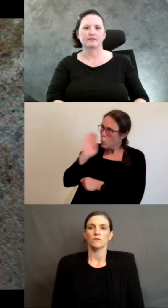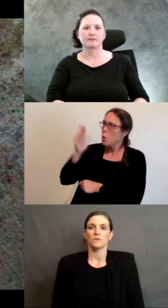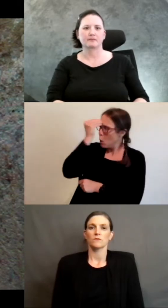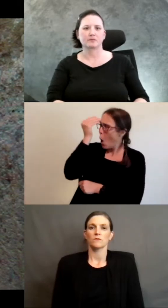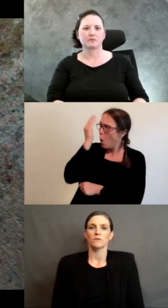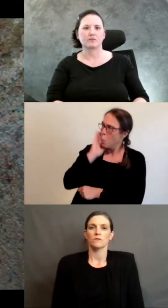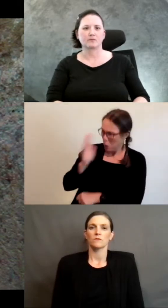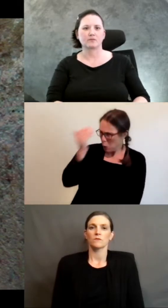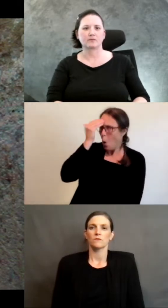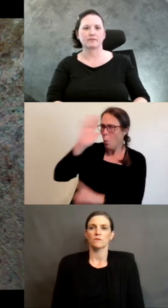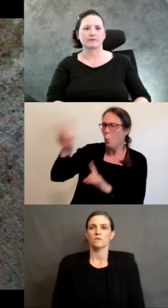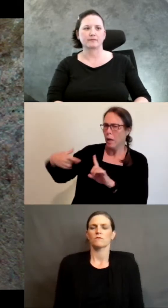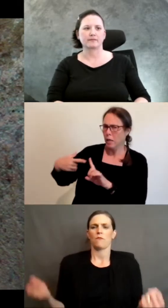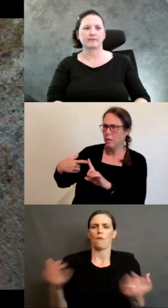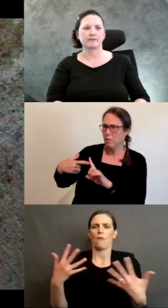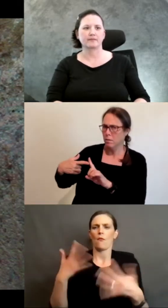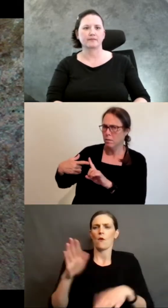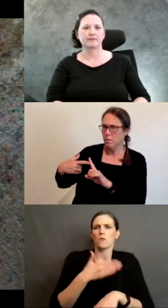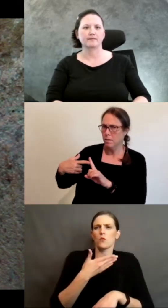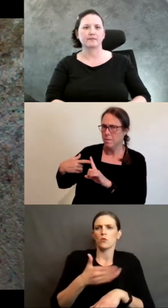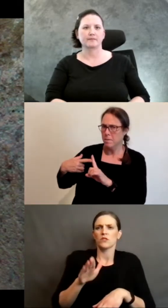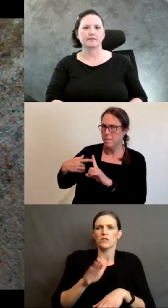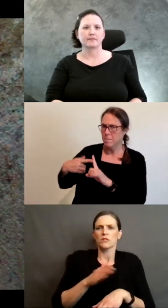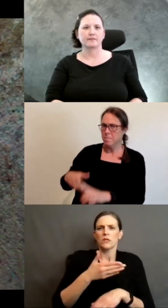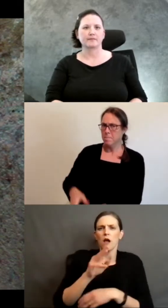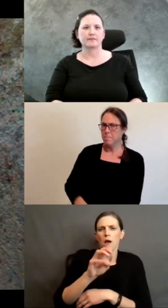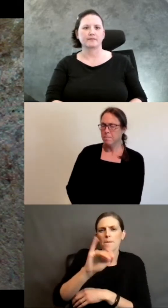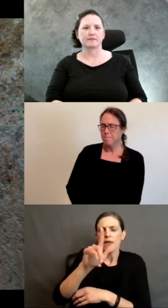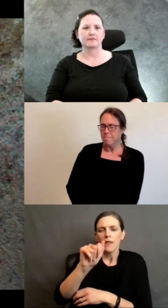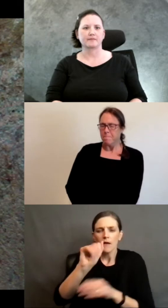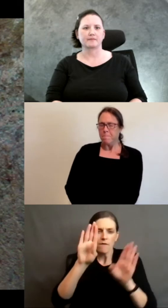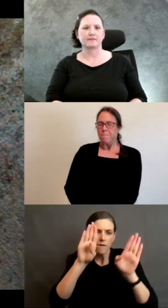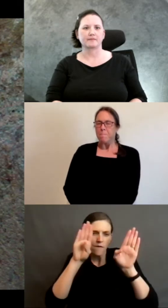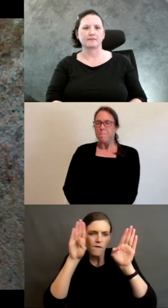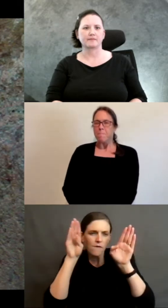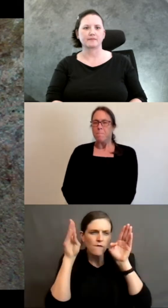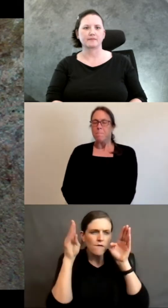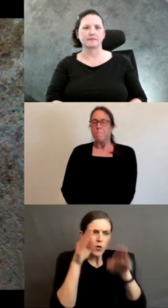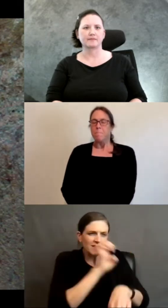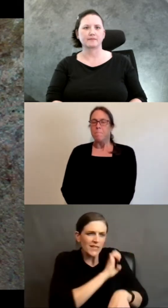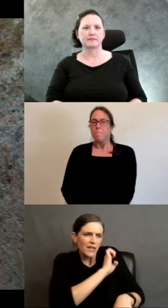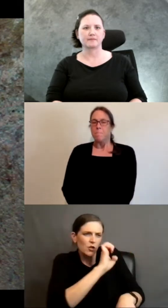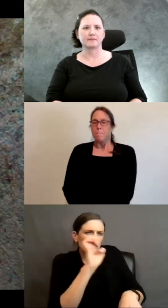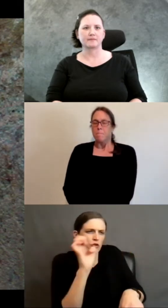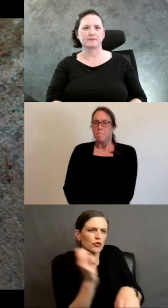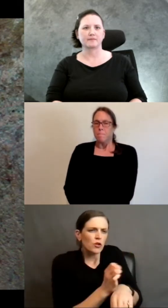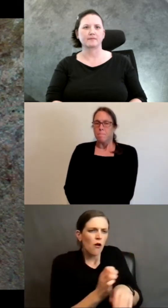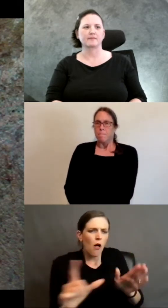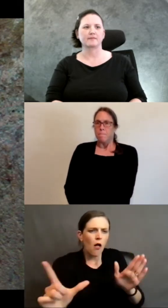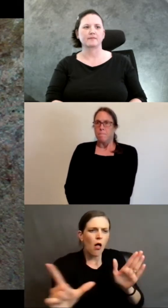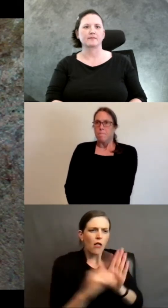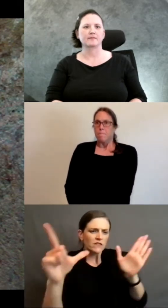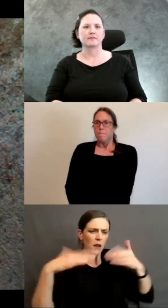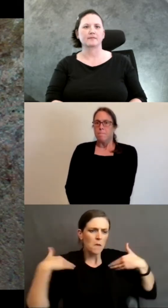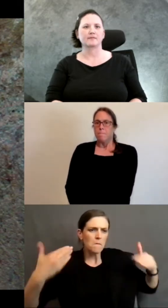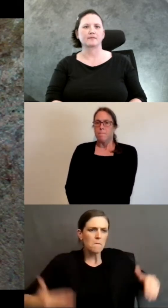Amelia focuses her energy on the other side of the door. Suddenly her body goes limp and she slumps over.